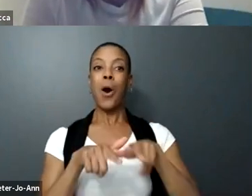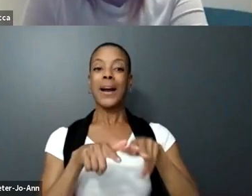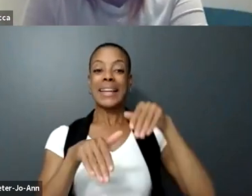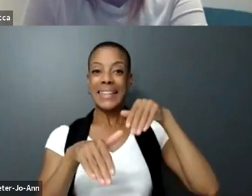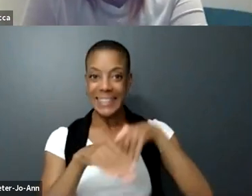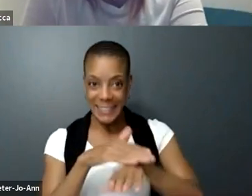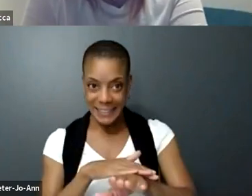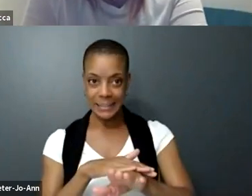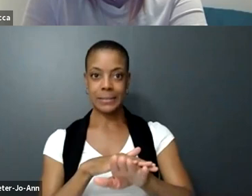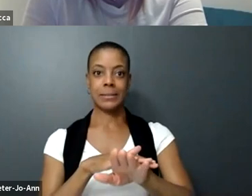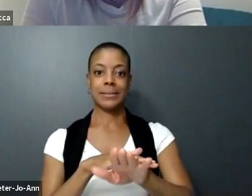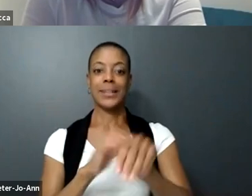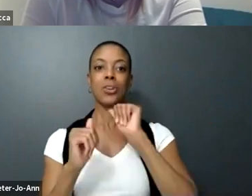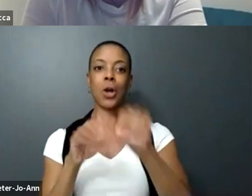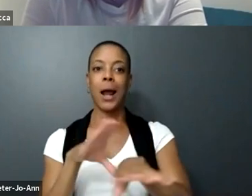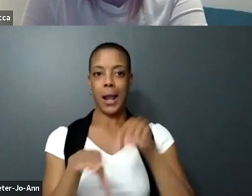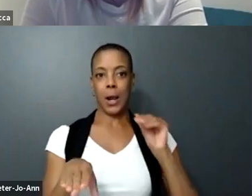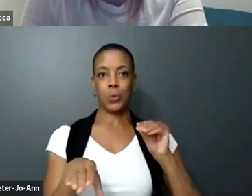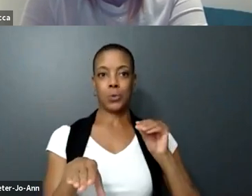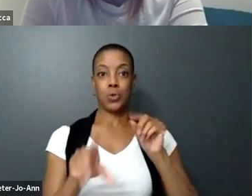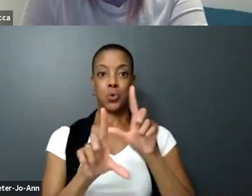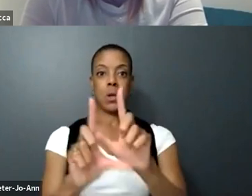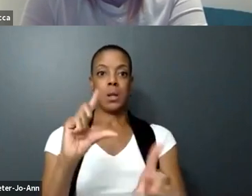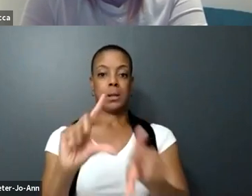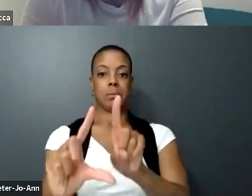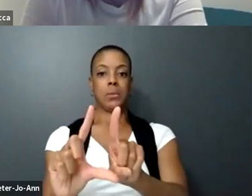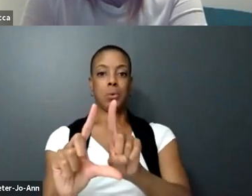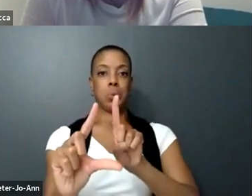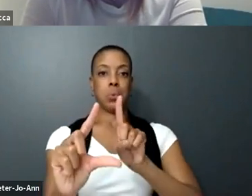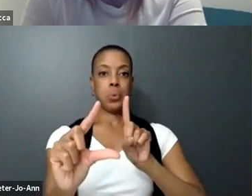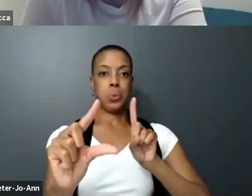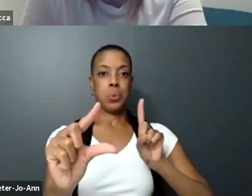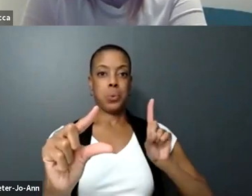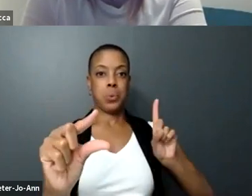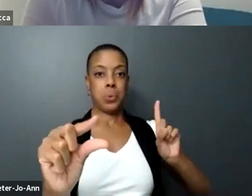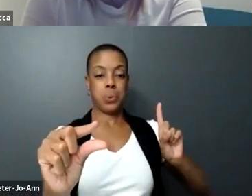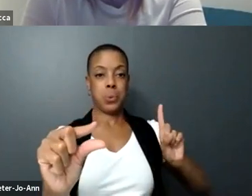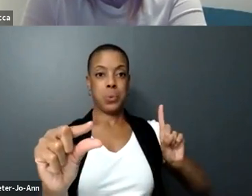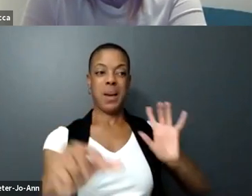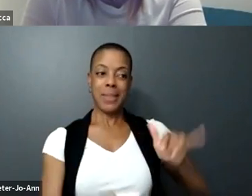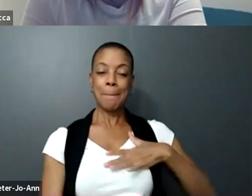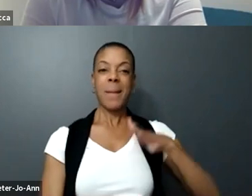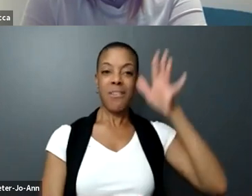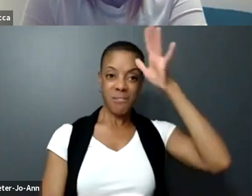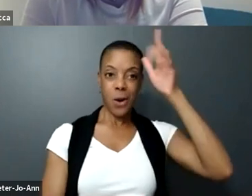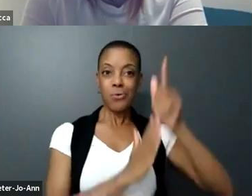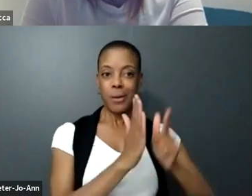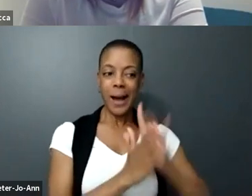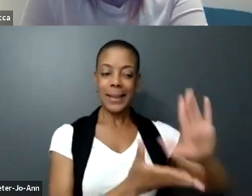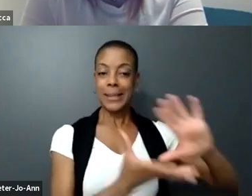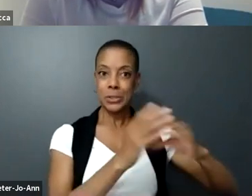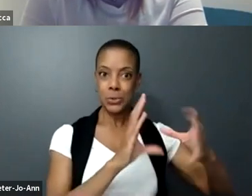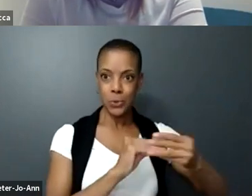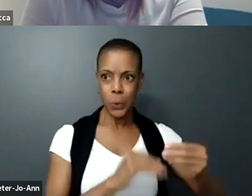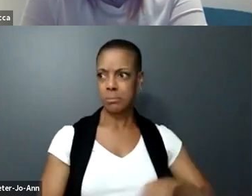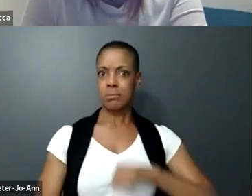And so that book has been, that's the legacy of my father-in-law. Really proud that that beautiful book was written,